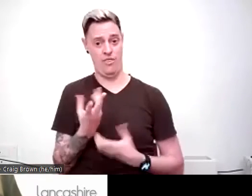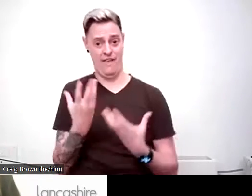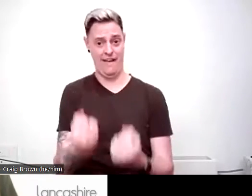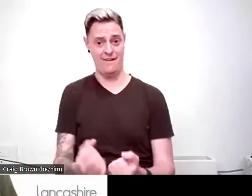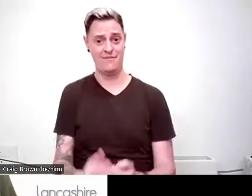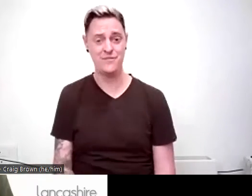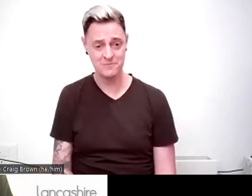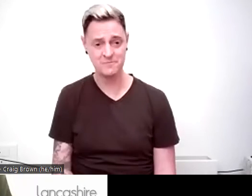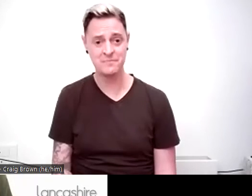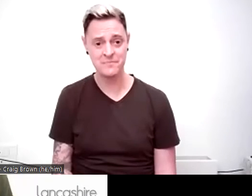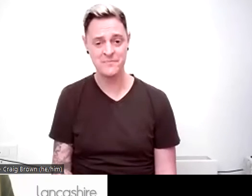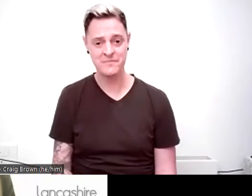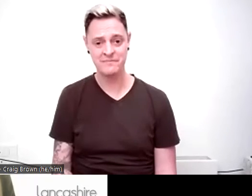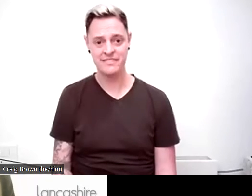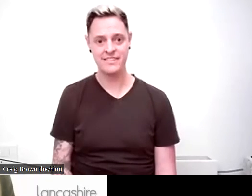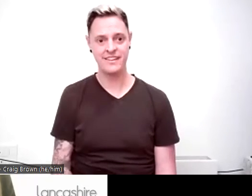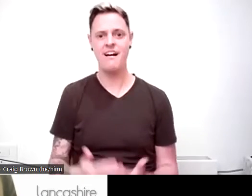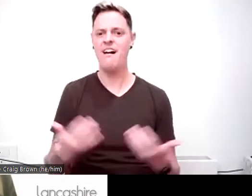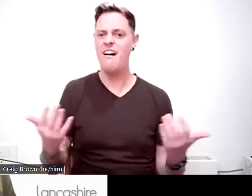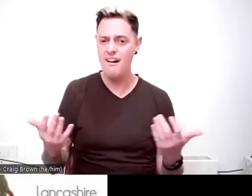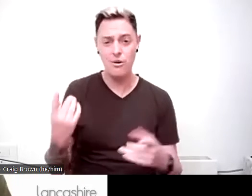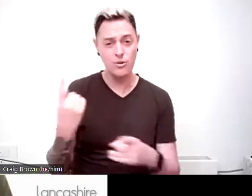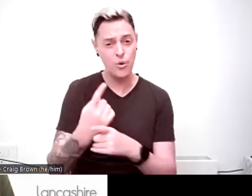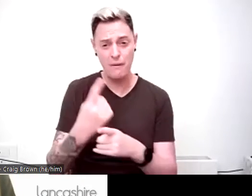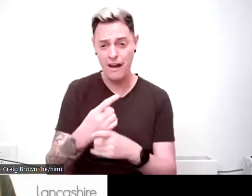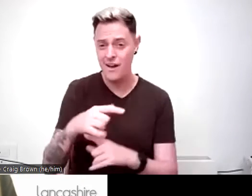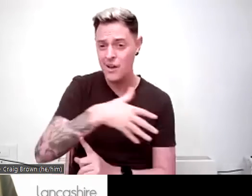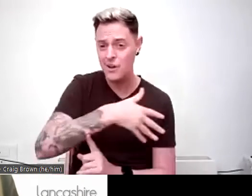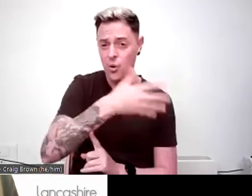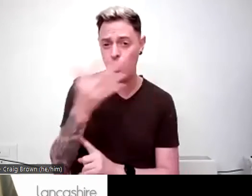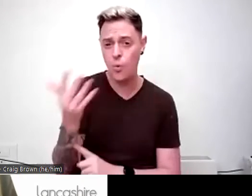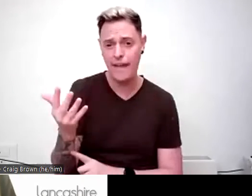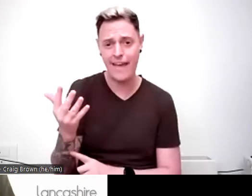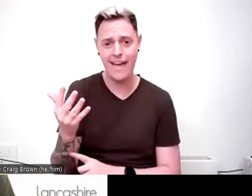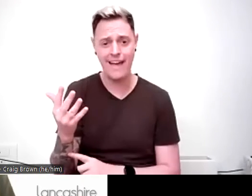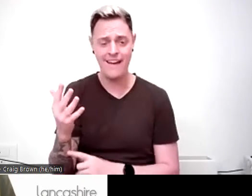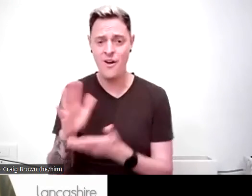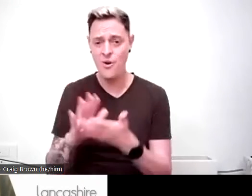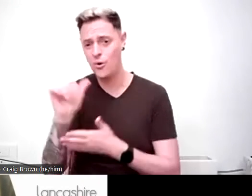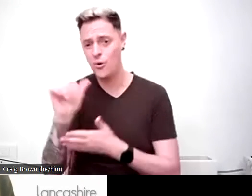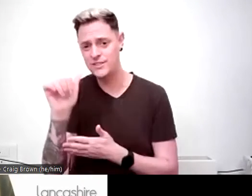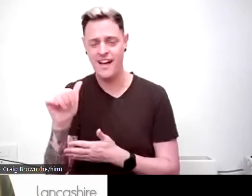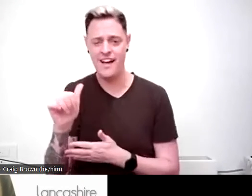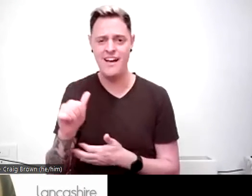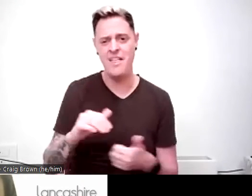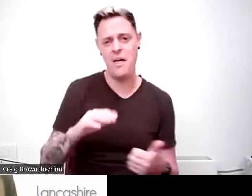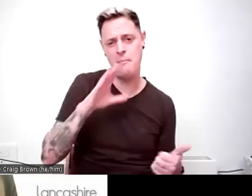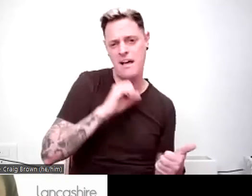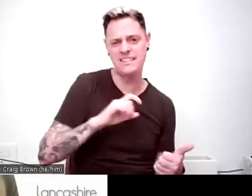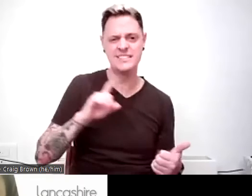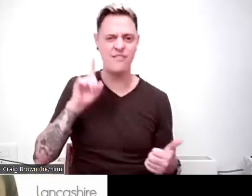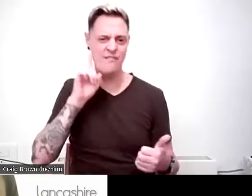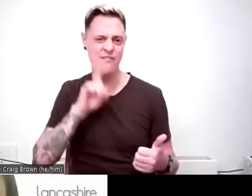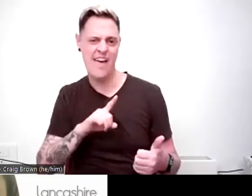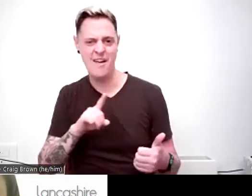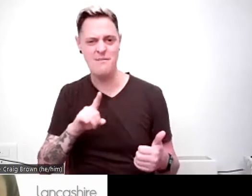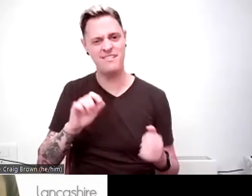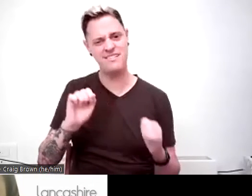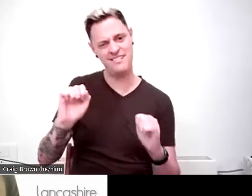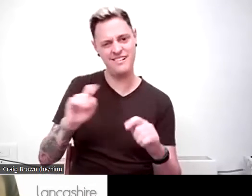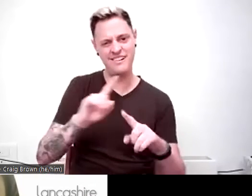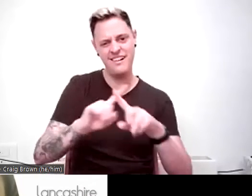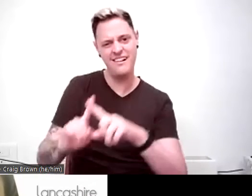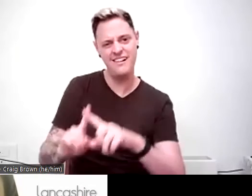We basically talk about this in queer culture, right? Masc femme, butch femme, do you know what I mean? And like obviously that's how, like, you know,